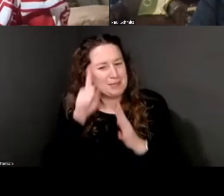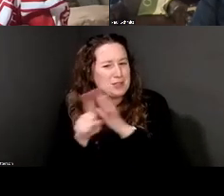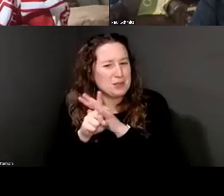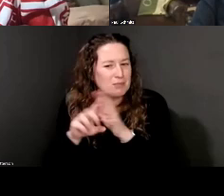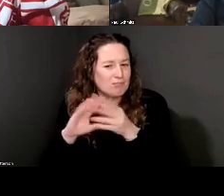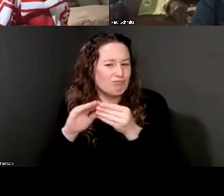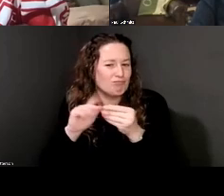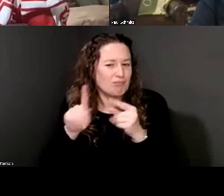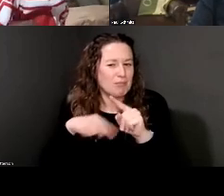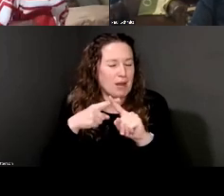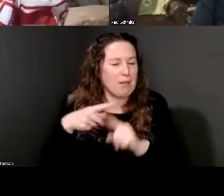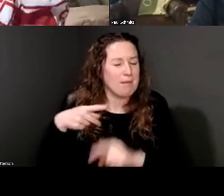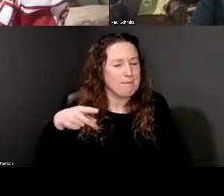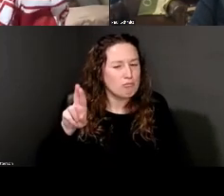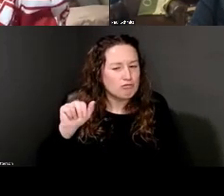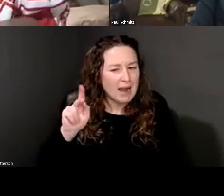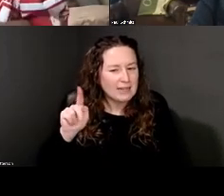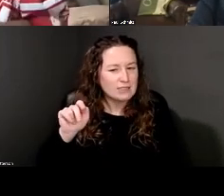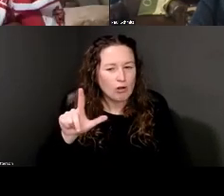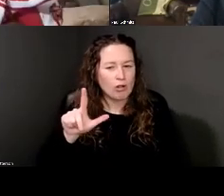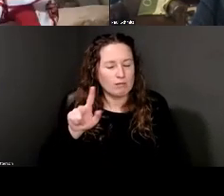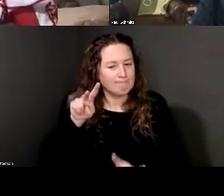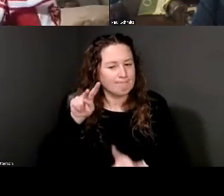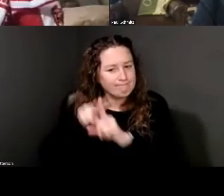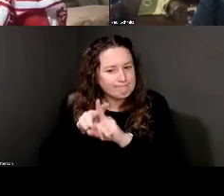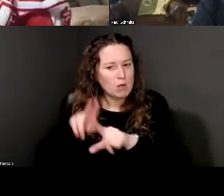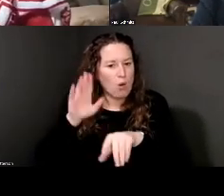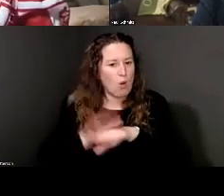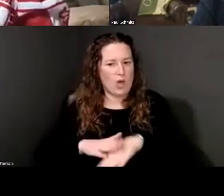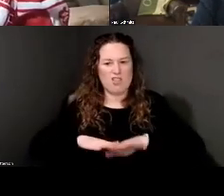practical on the ground advice in these kind of situations?